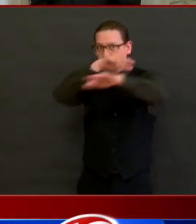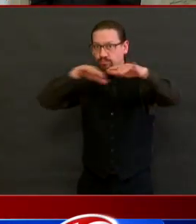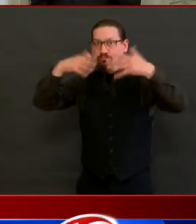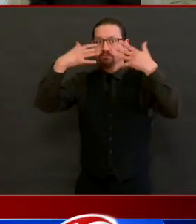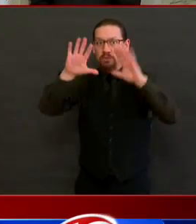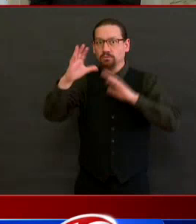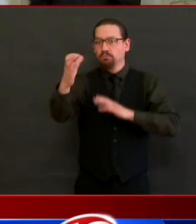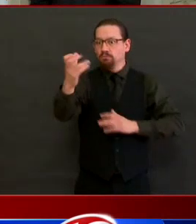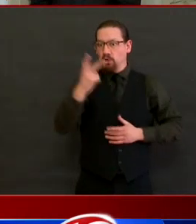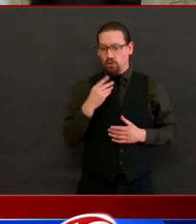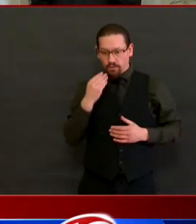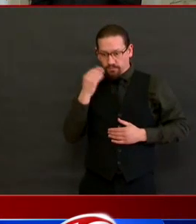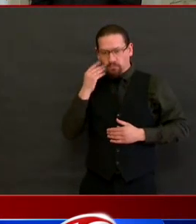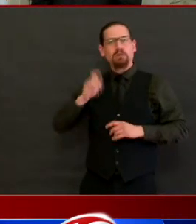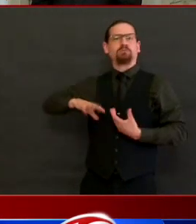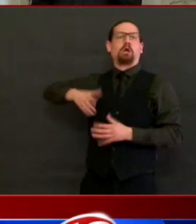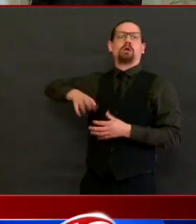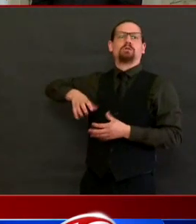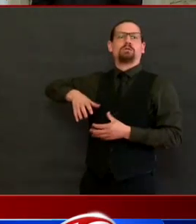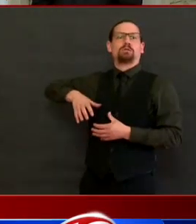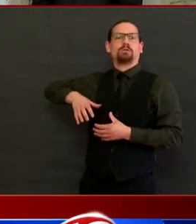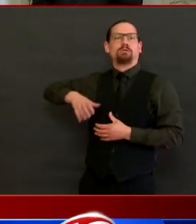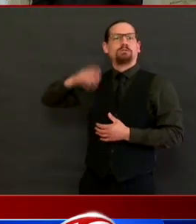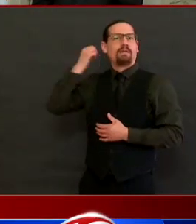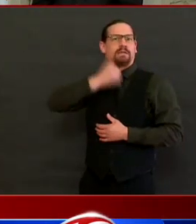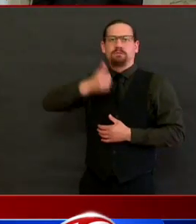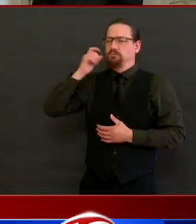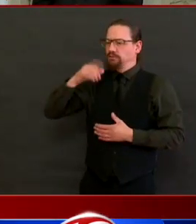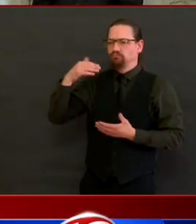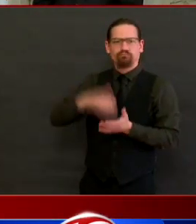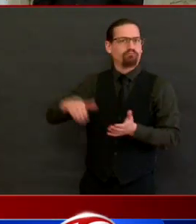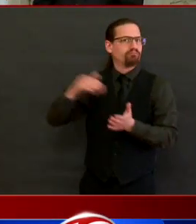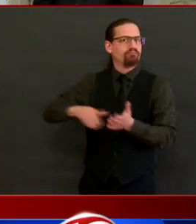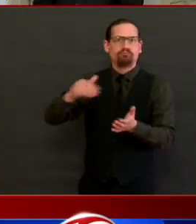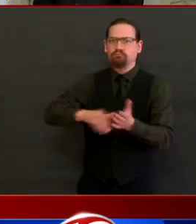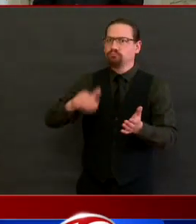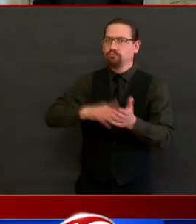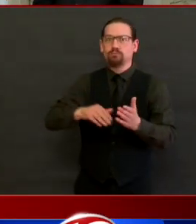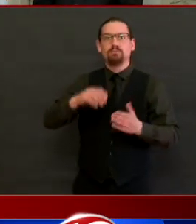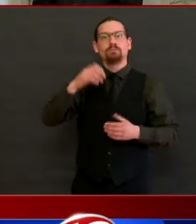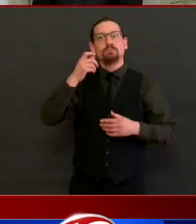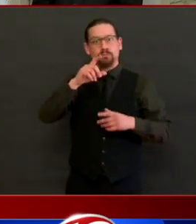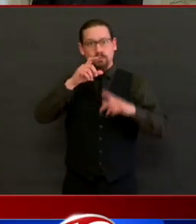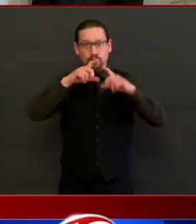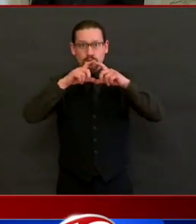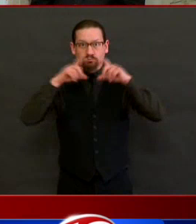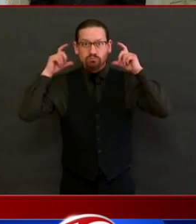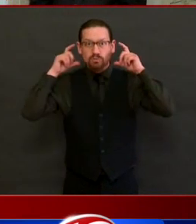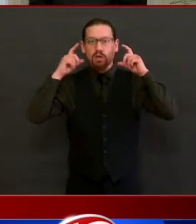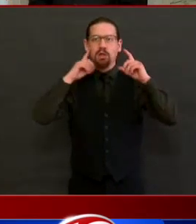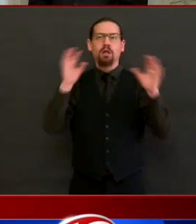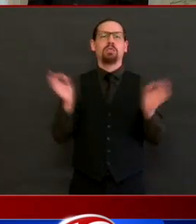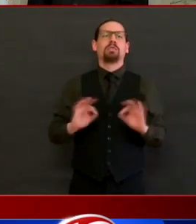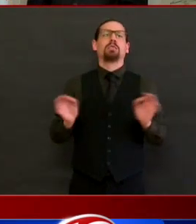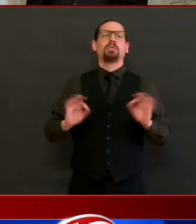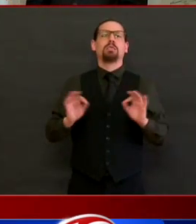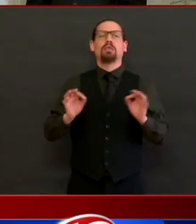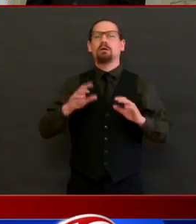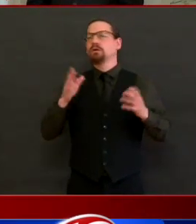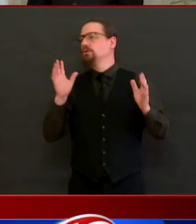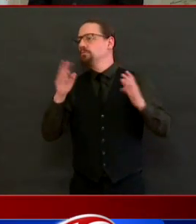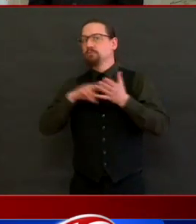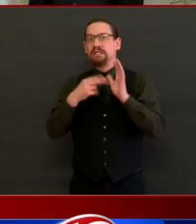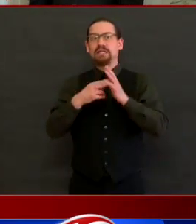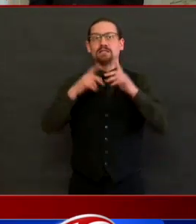these cloth face coverings are not replacements for the other measures that we have been talking about that are